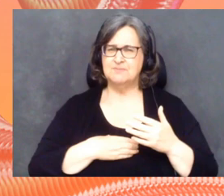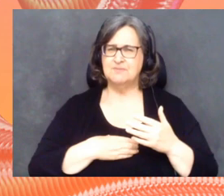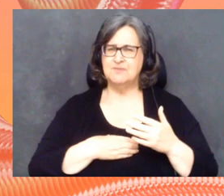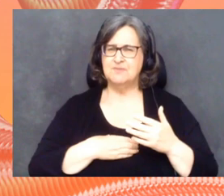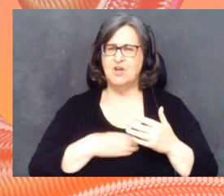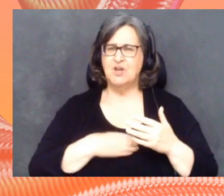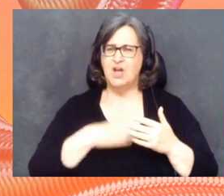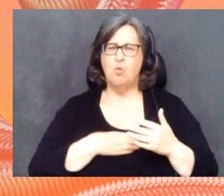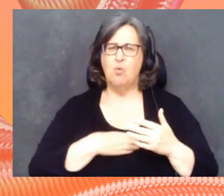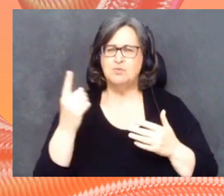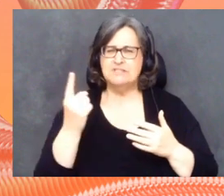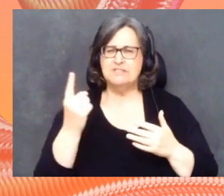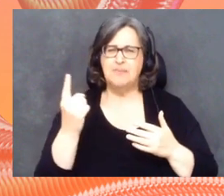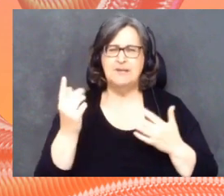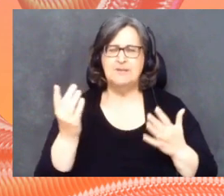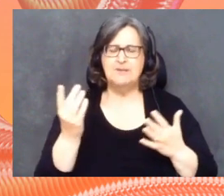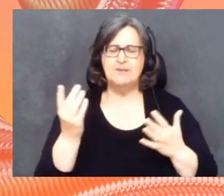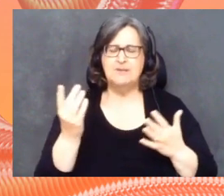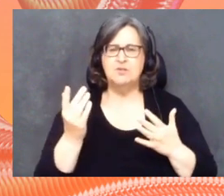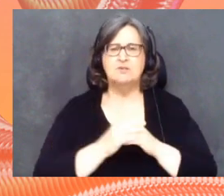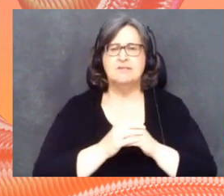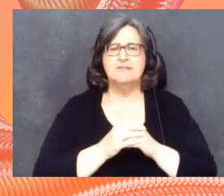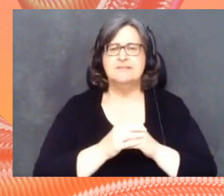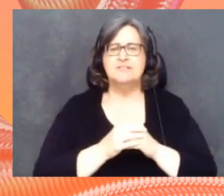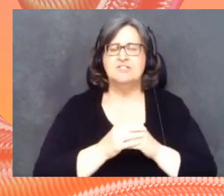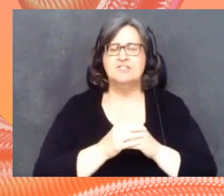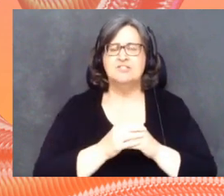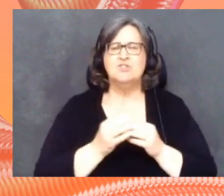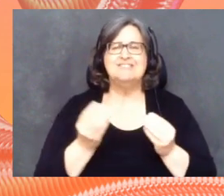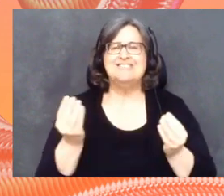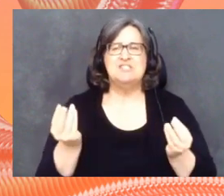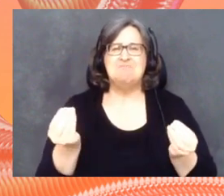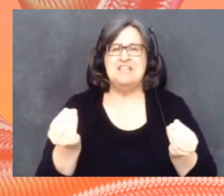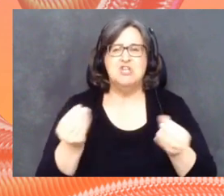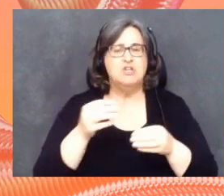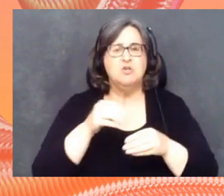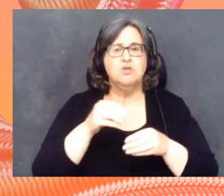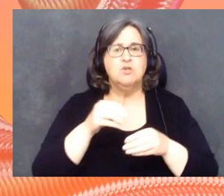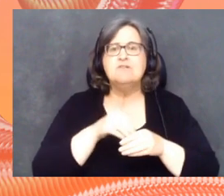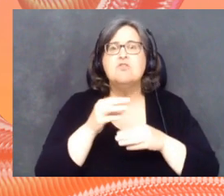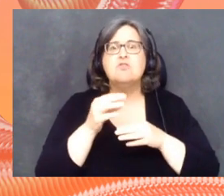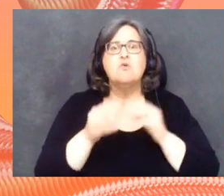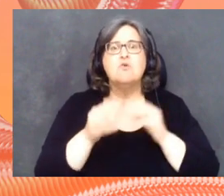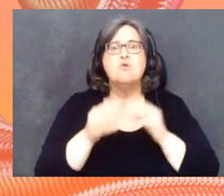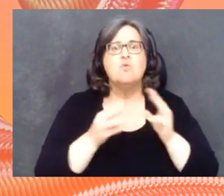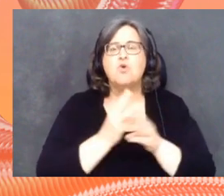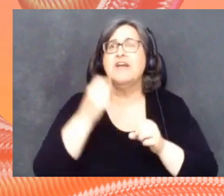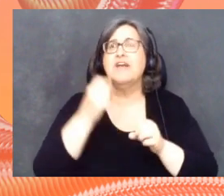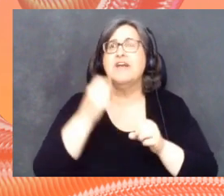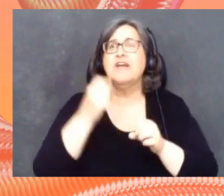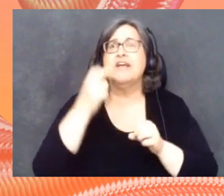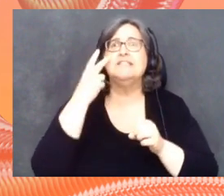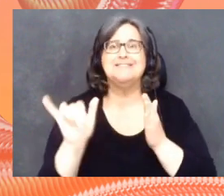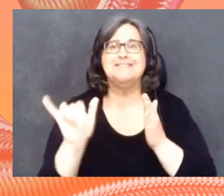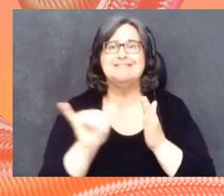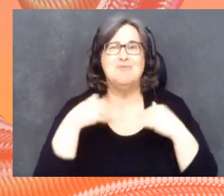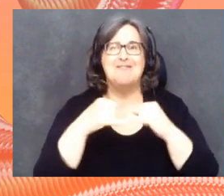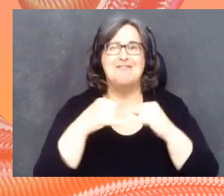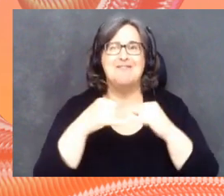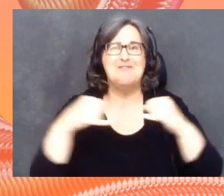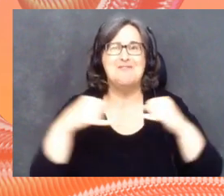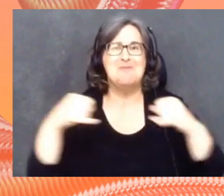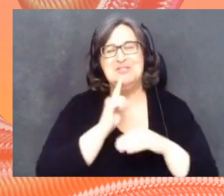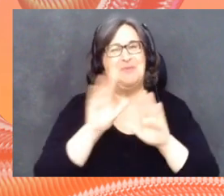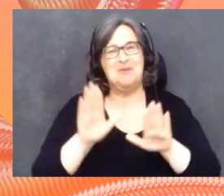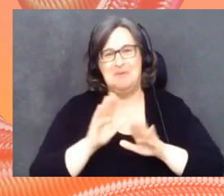I wish there was something like material in the world that people could see so they could see what it's like. They're really